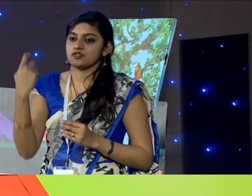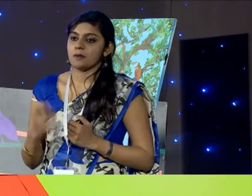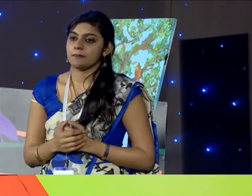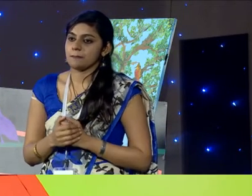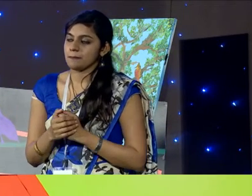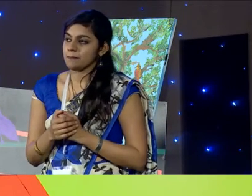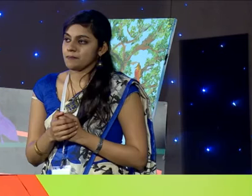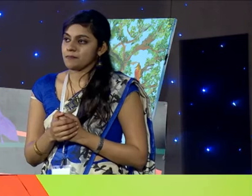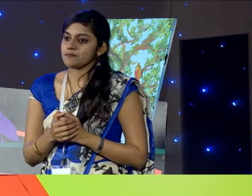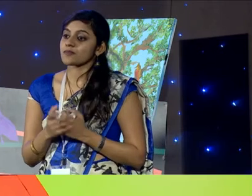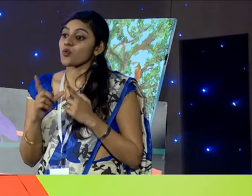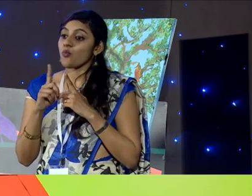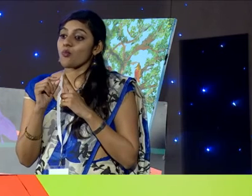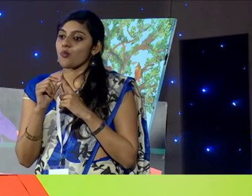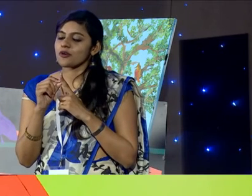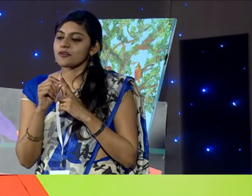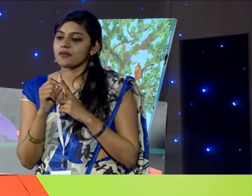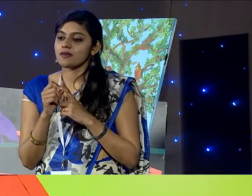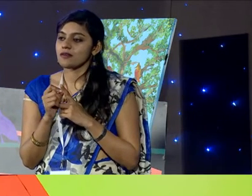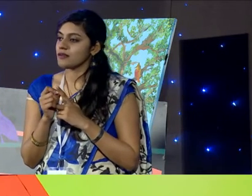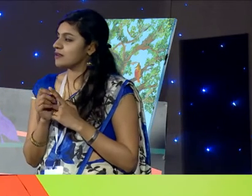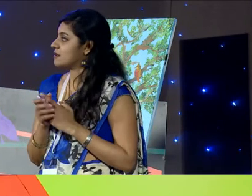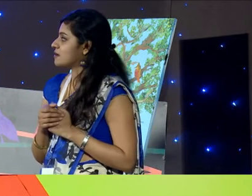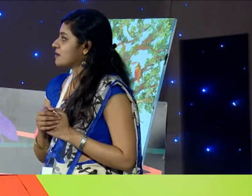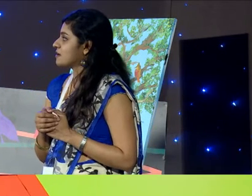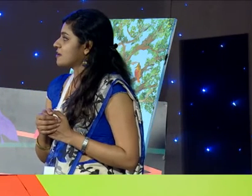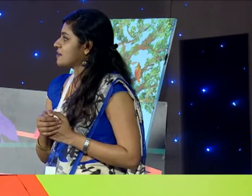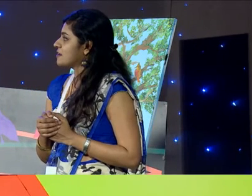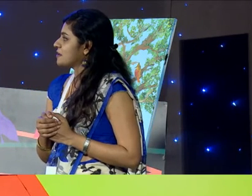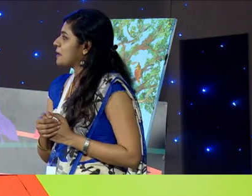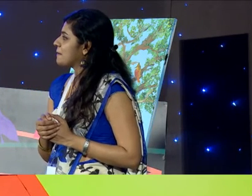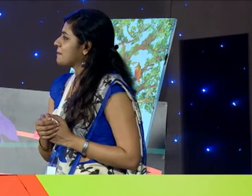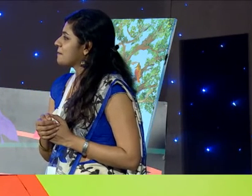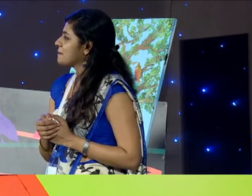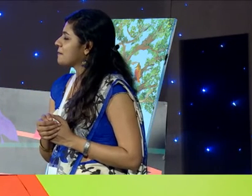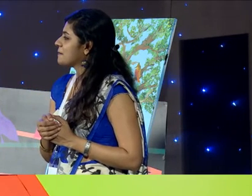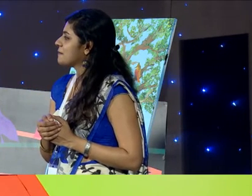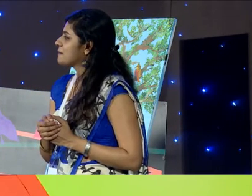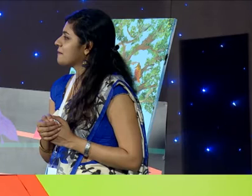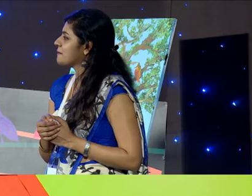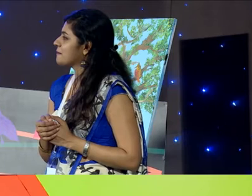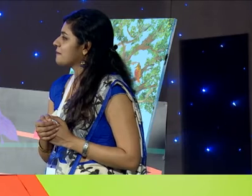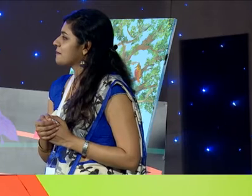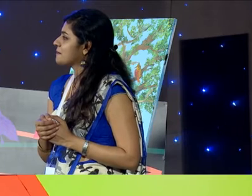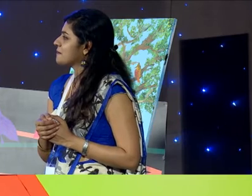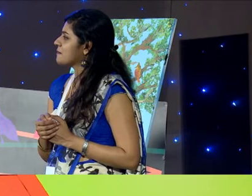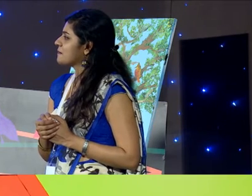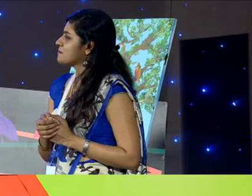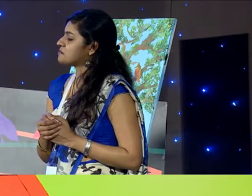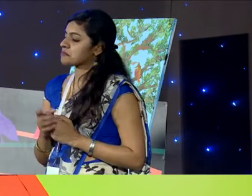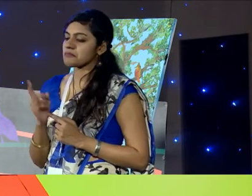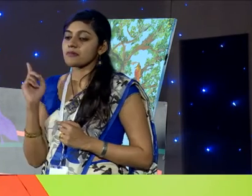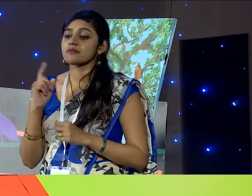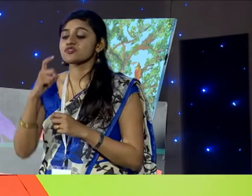means is you stand in front of a washing machine and you basically stand for 8 hours and just wash dishes,